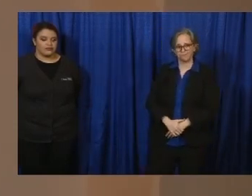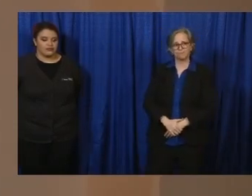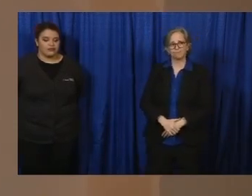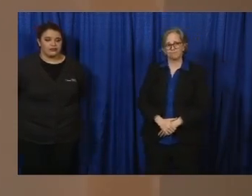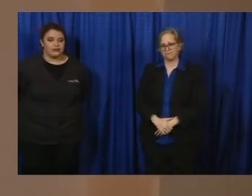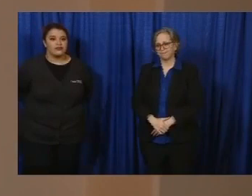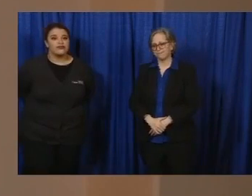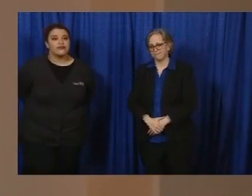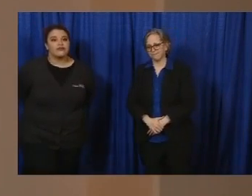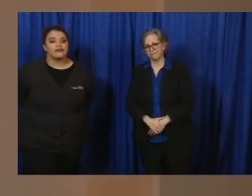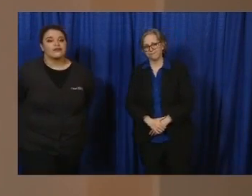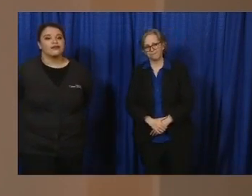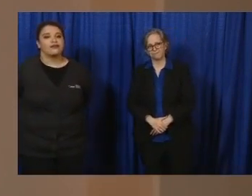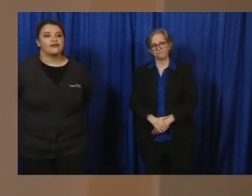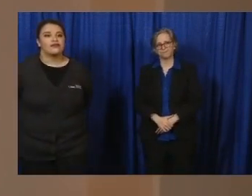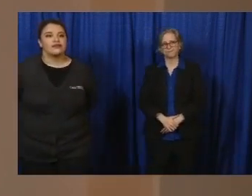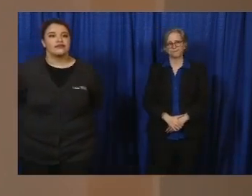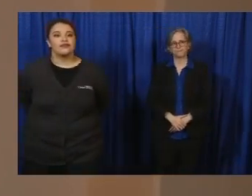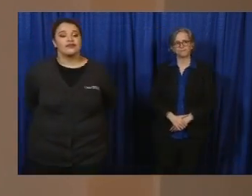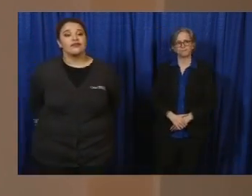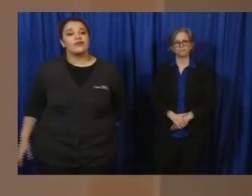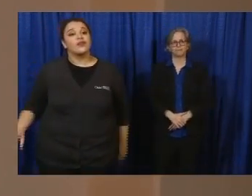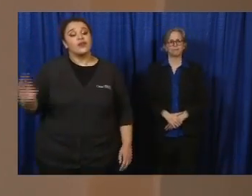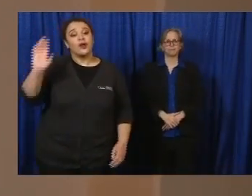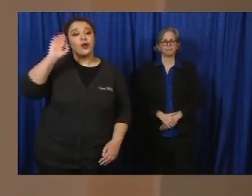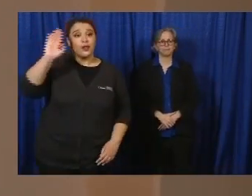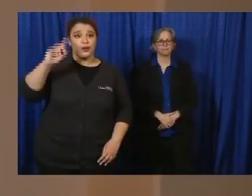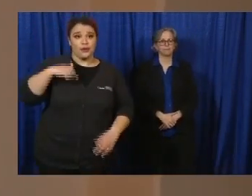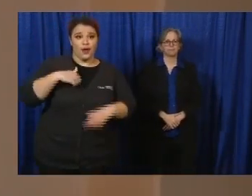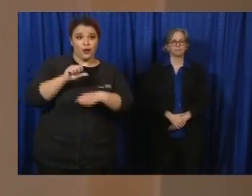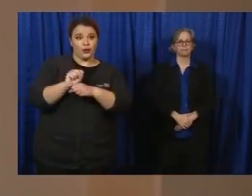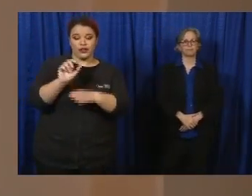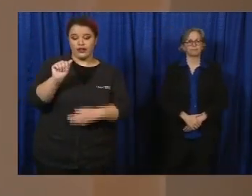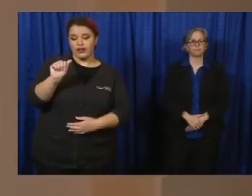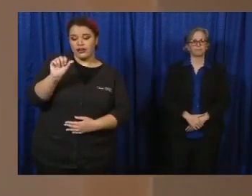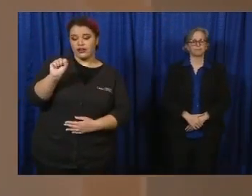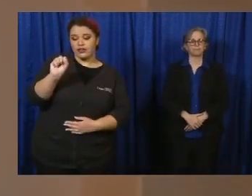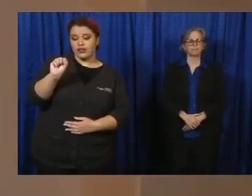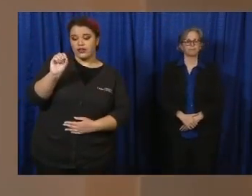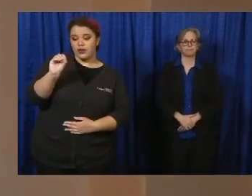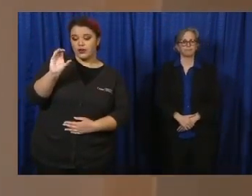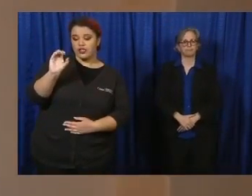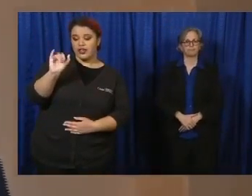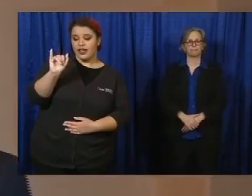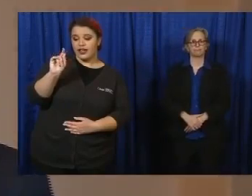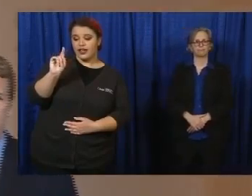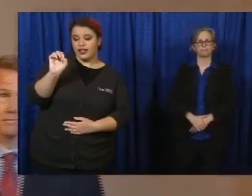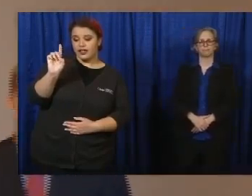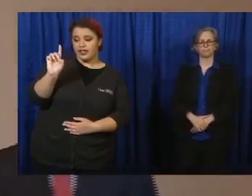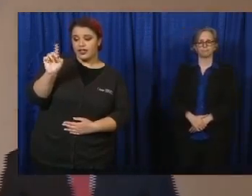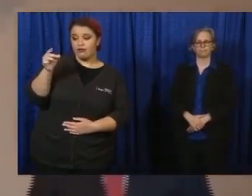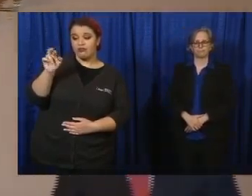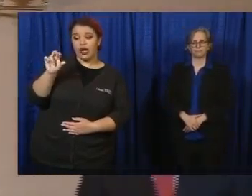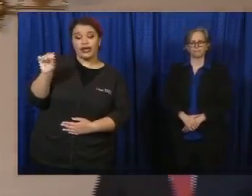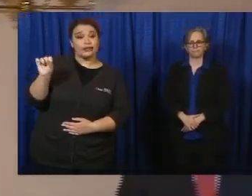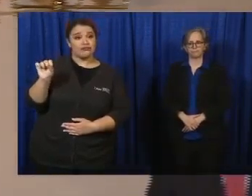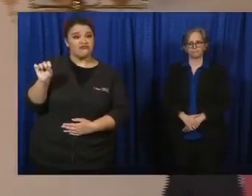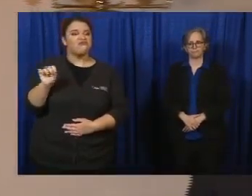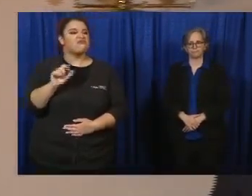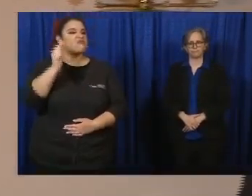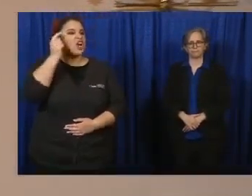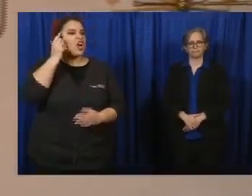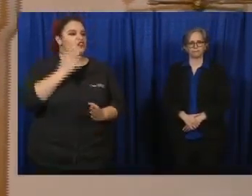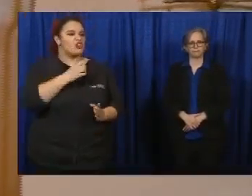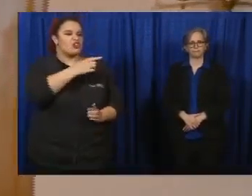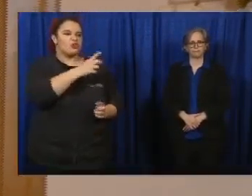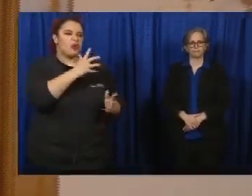Hi, Andrew Welsh-Huggins with the Associated Press. Governor, as you probably know, an inmate has sued in the Ohio Supreme